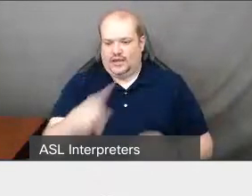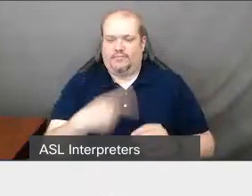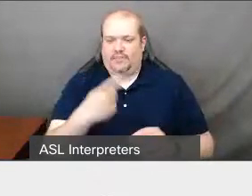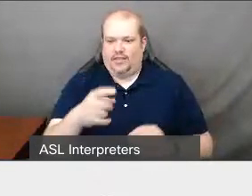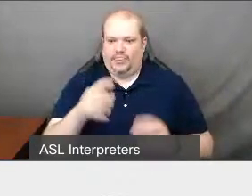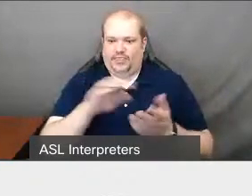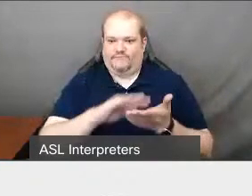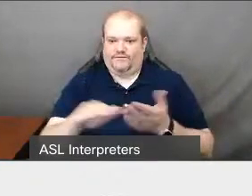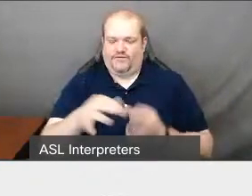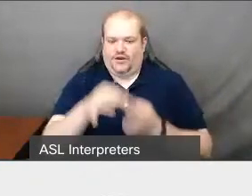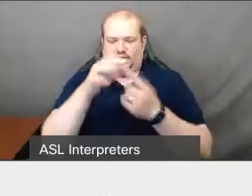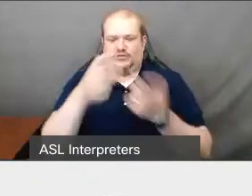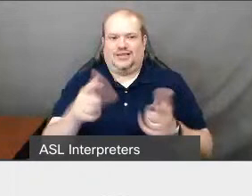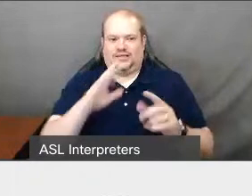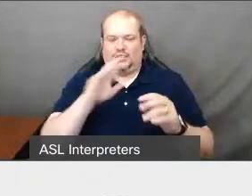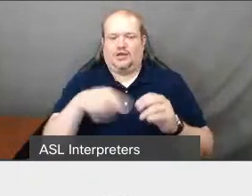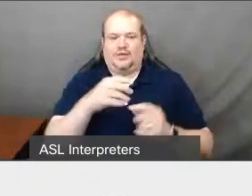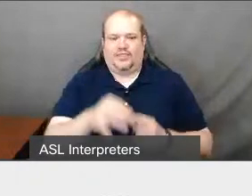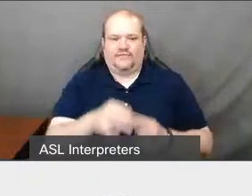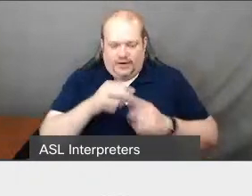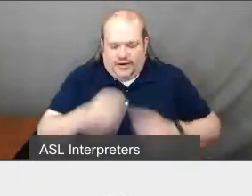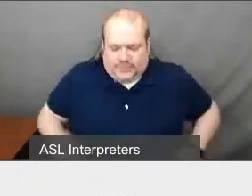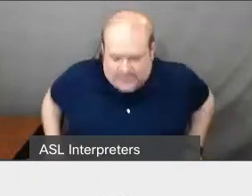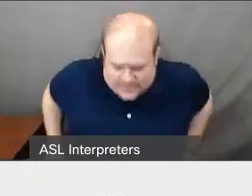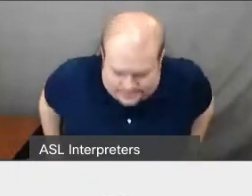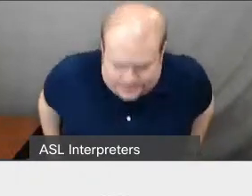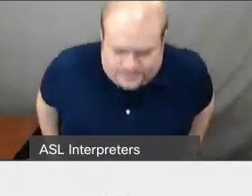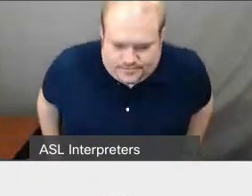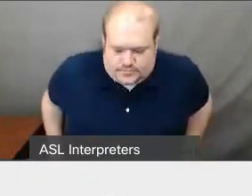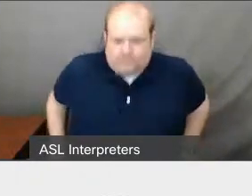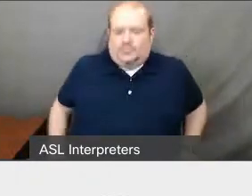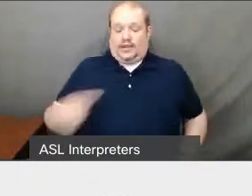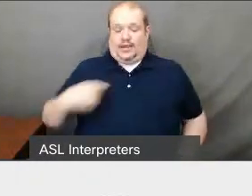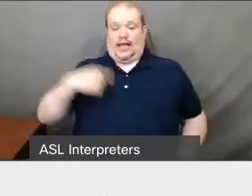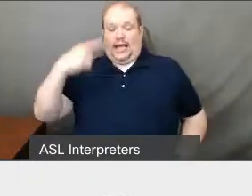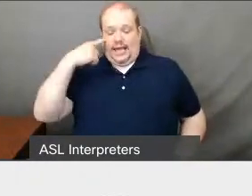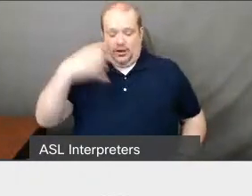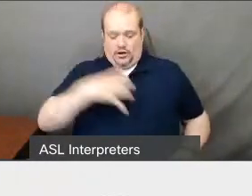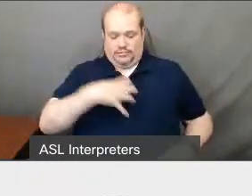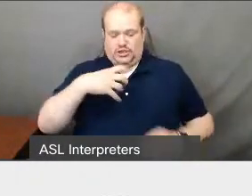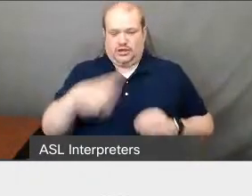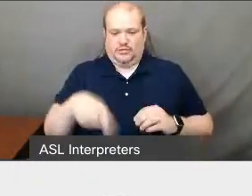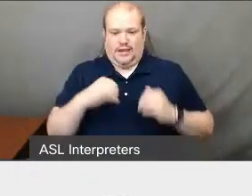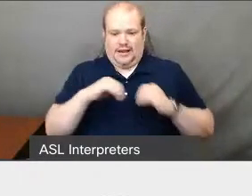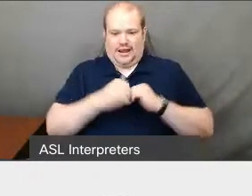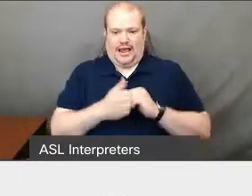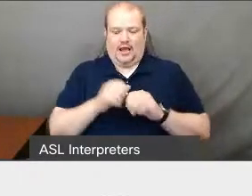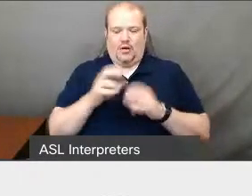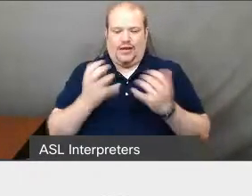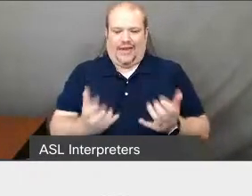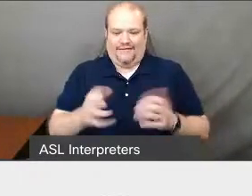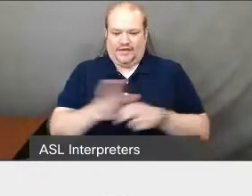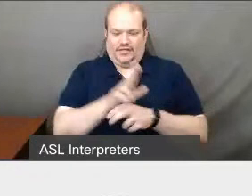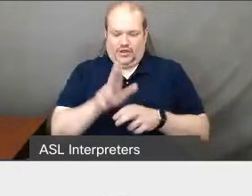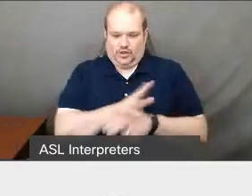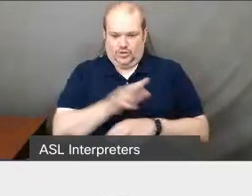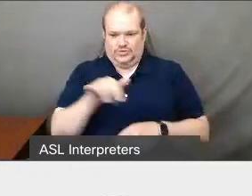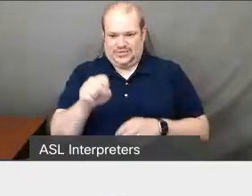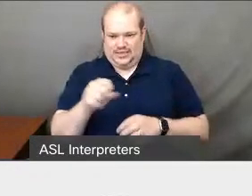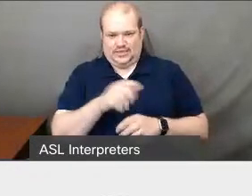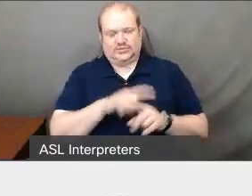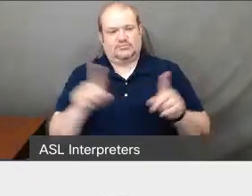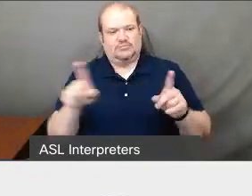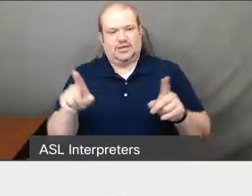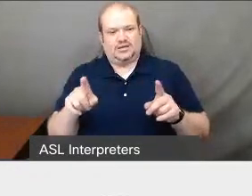let's talk about the variances a little bit. So to me, what I heard are objections about how heavy the use was,